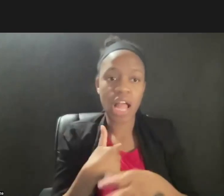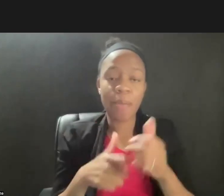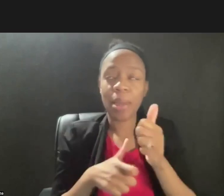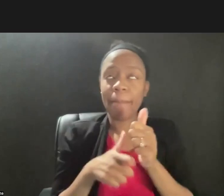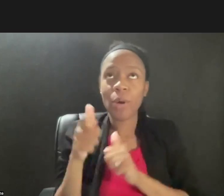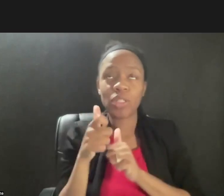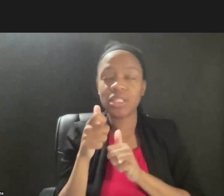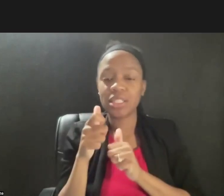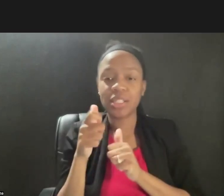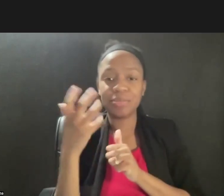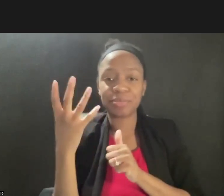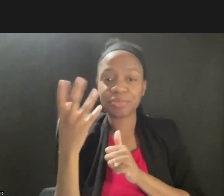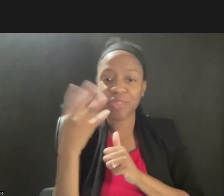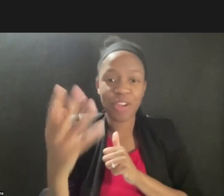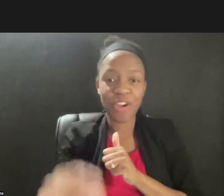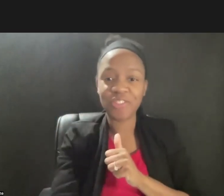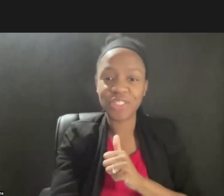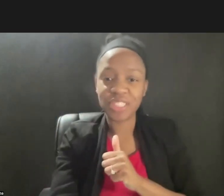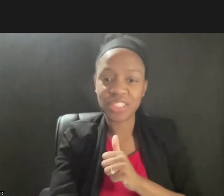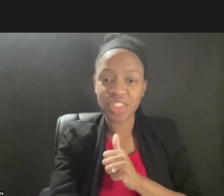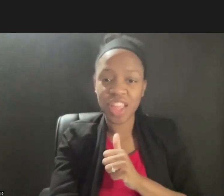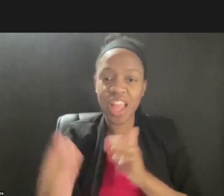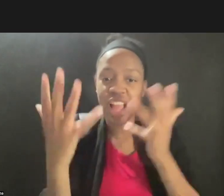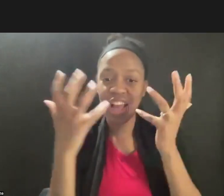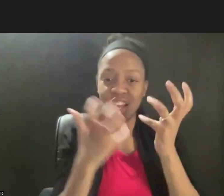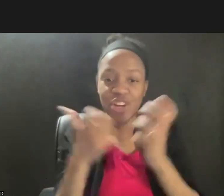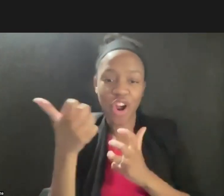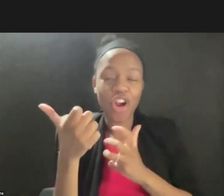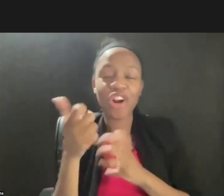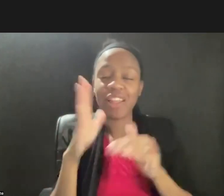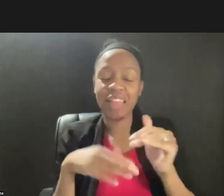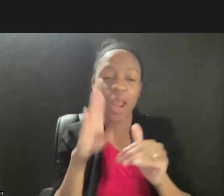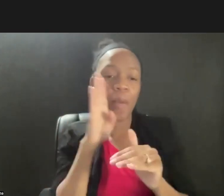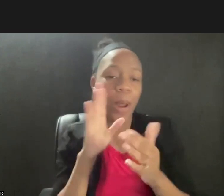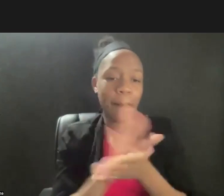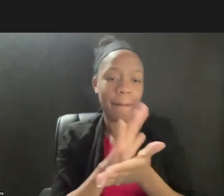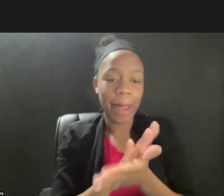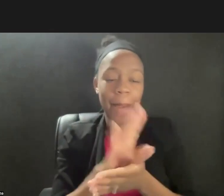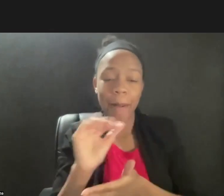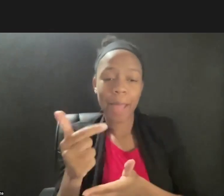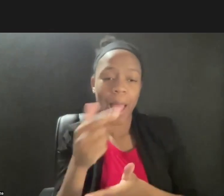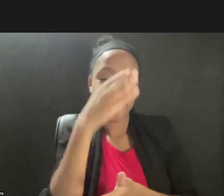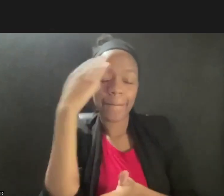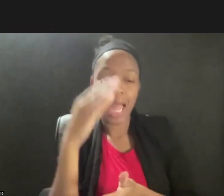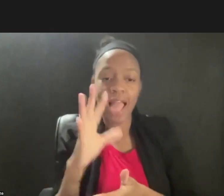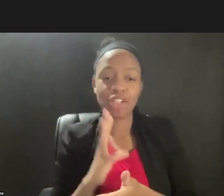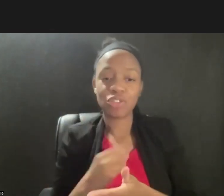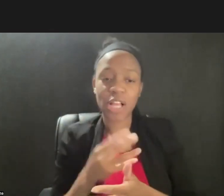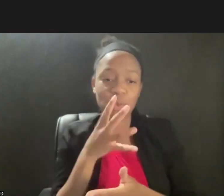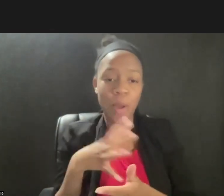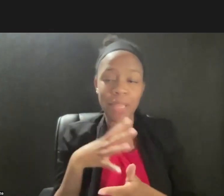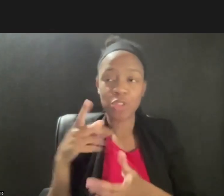ravaging, uh, darker than a brown paper bag black trans woman that you have ever seen in your entire